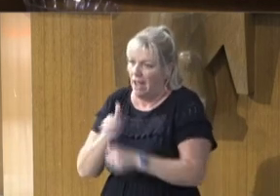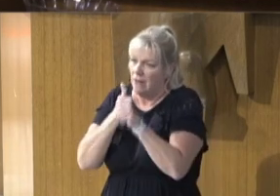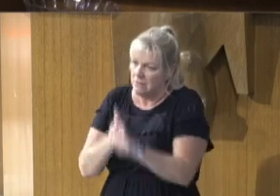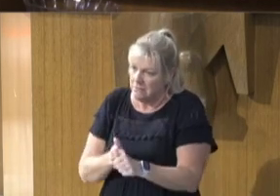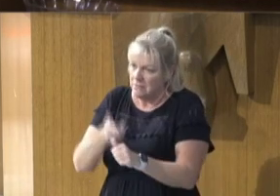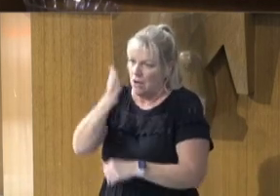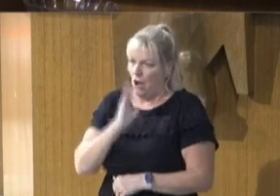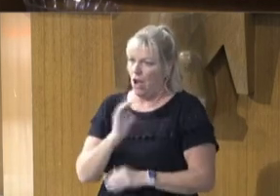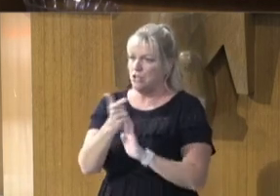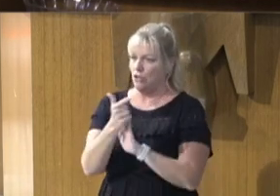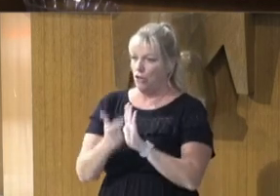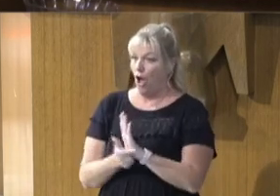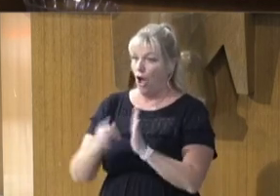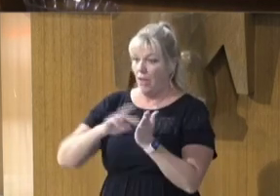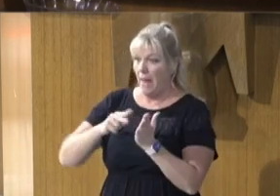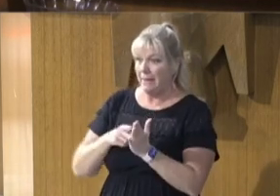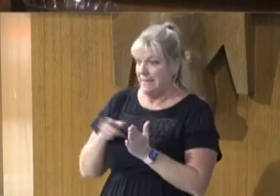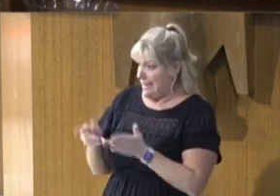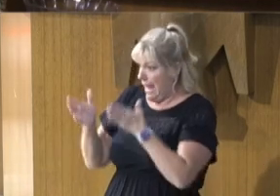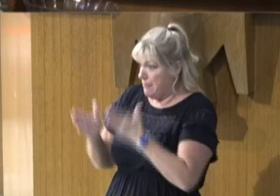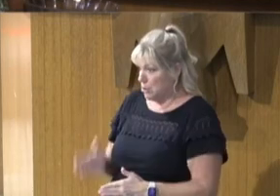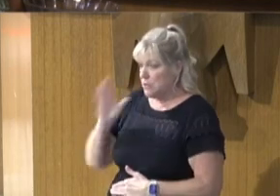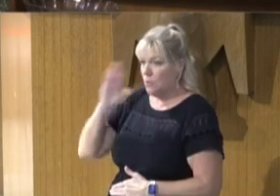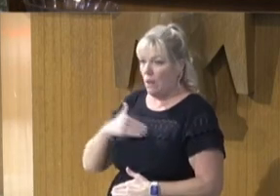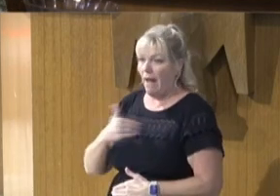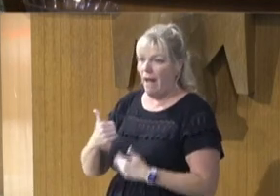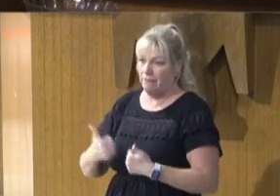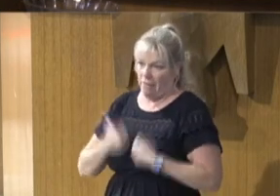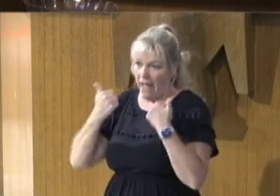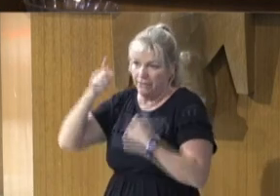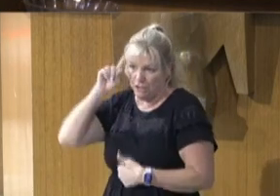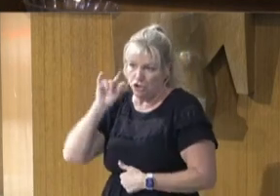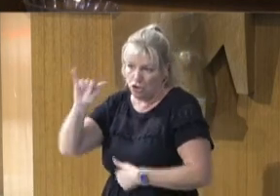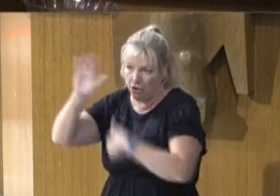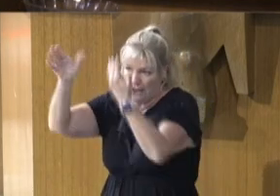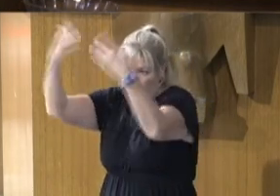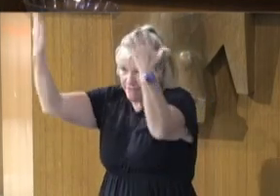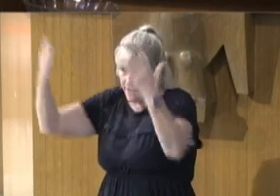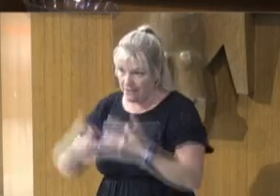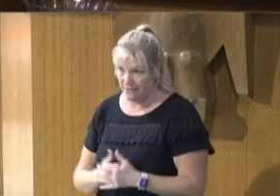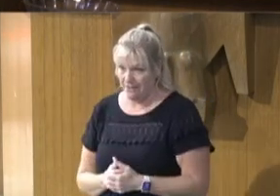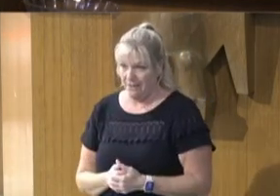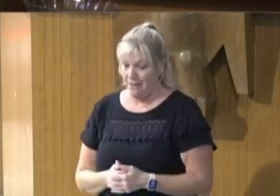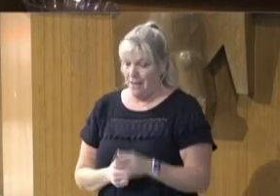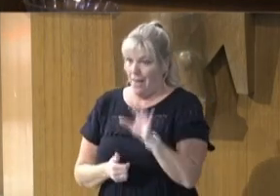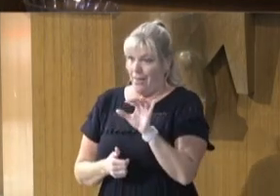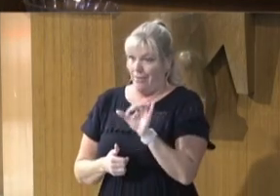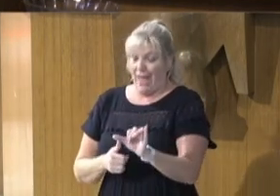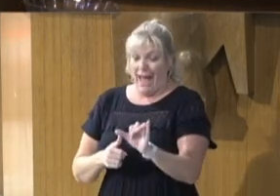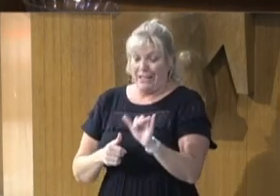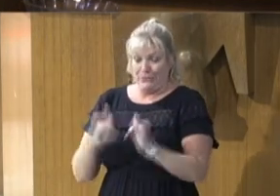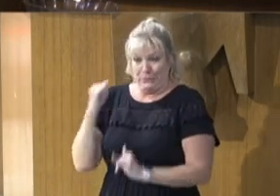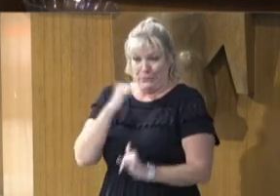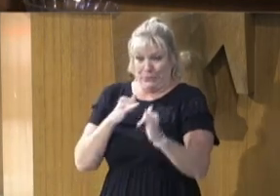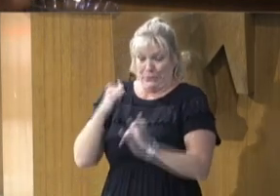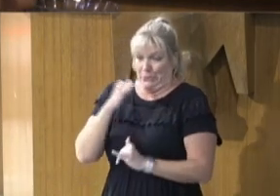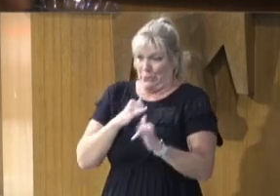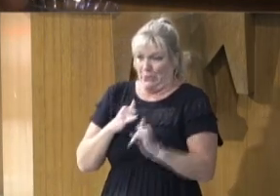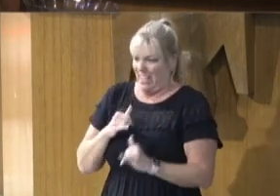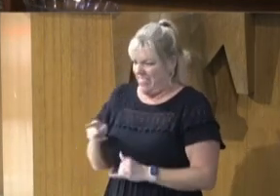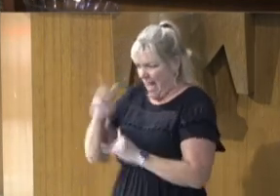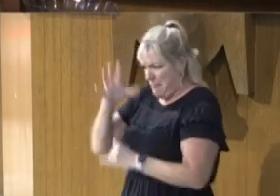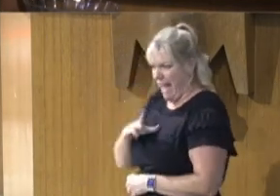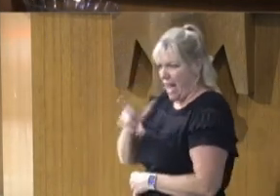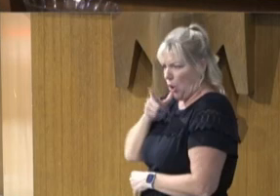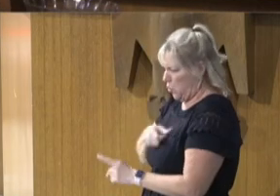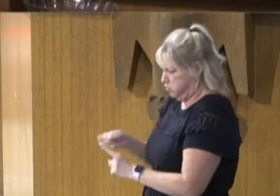This is radical. What's more is we know nothing about the man who's been attacked by robbers. We don't know